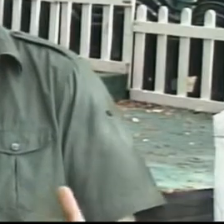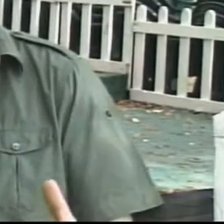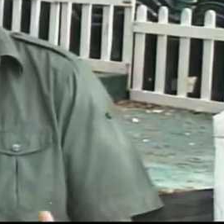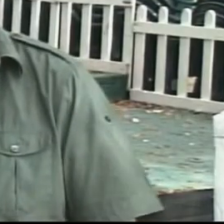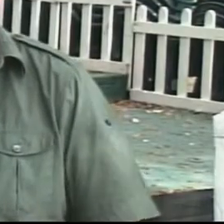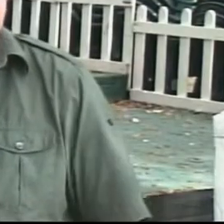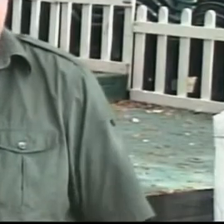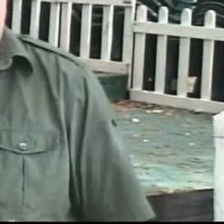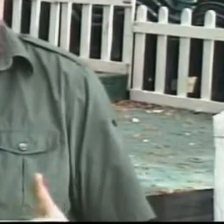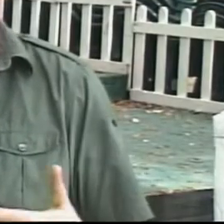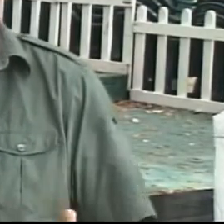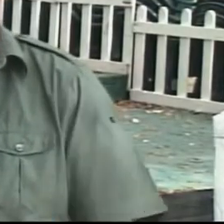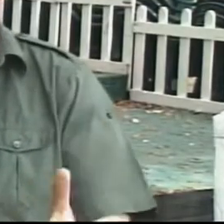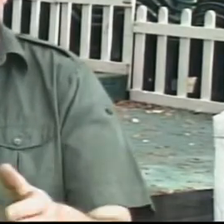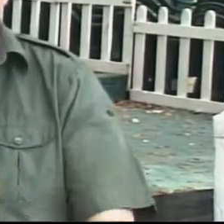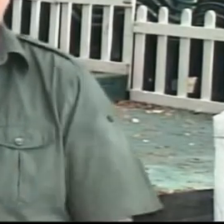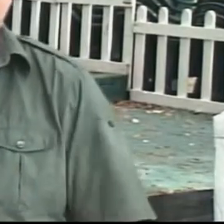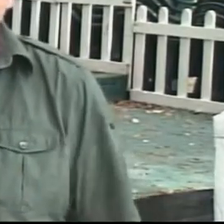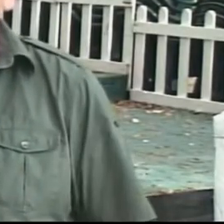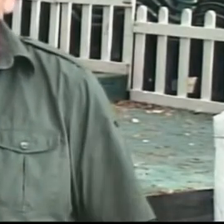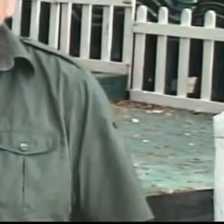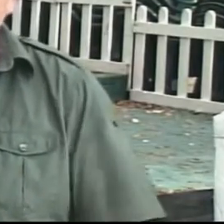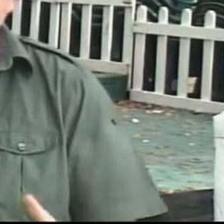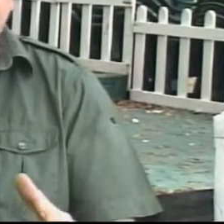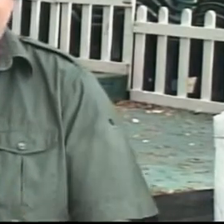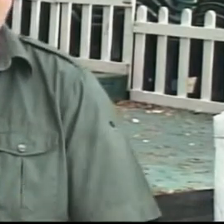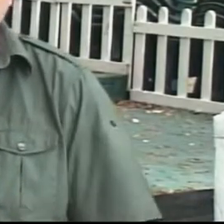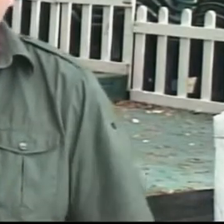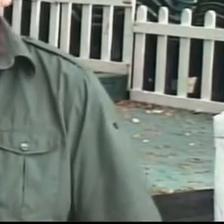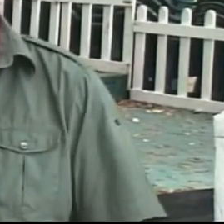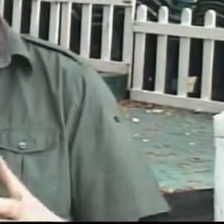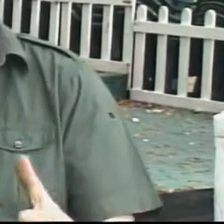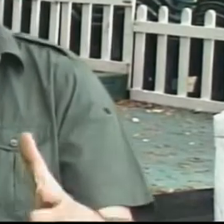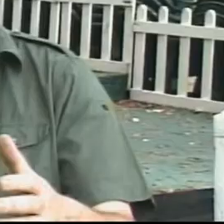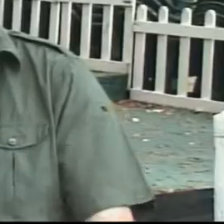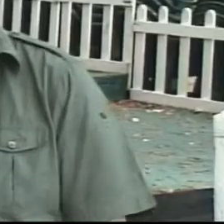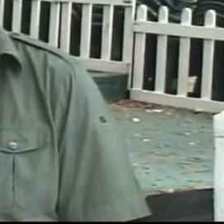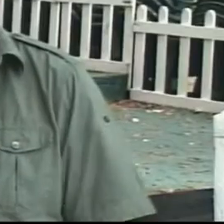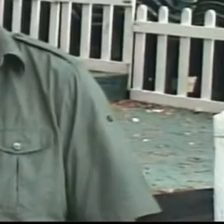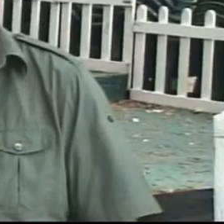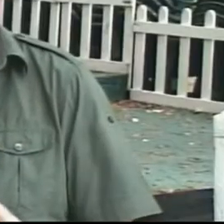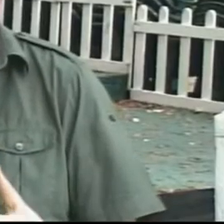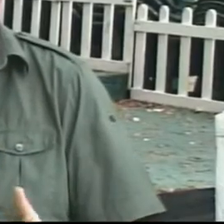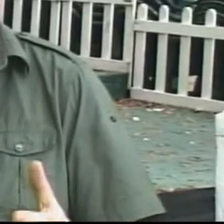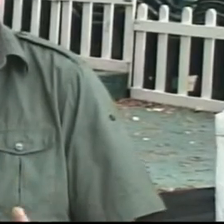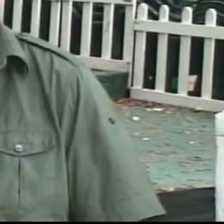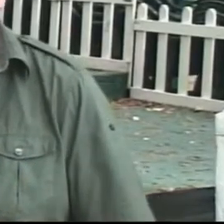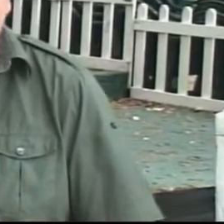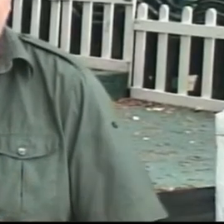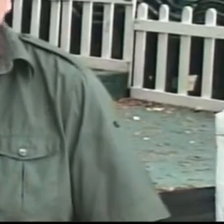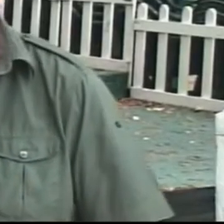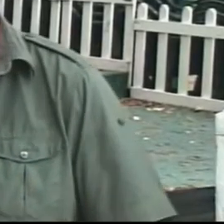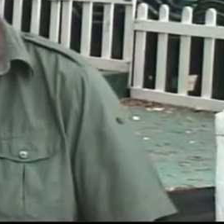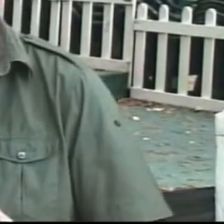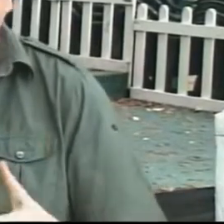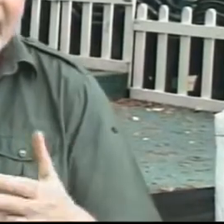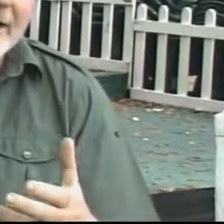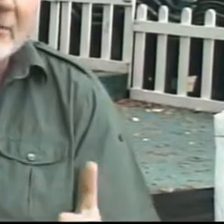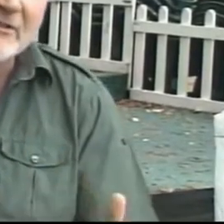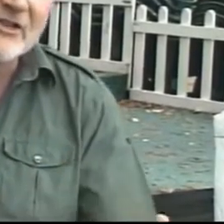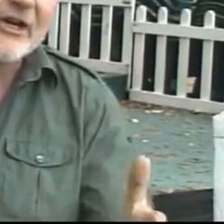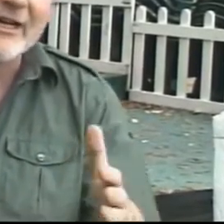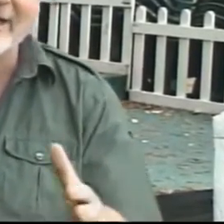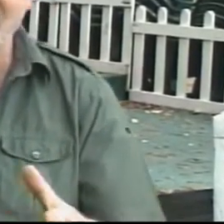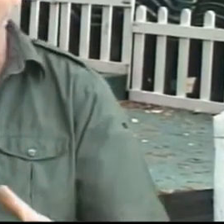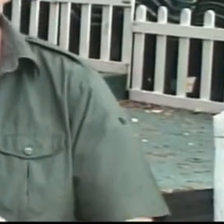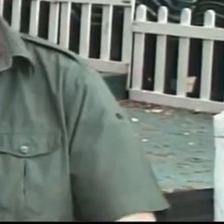with jazz, then we go on to classical music, then we have comedy, then we have theatre, and then we end up the whole thing with a mixture of opera, a little